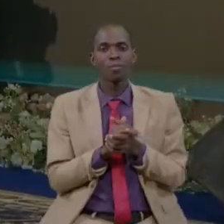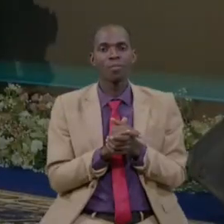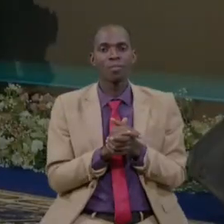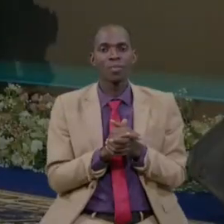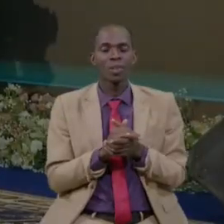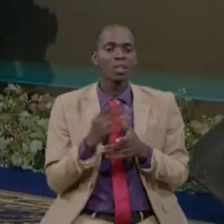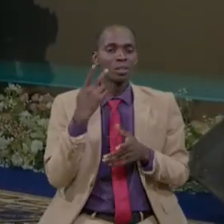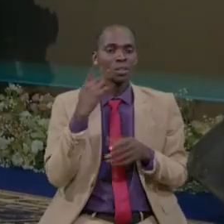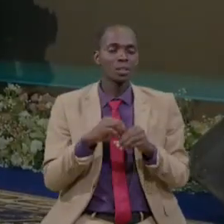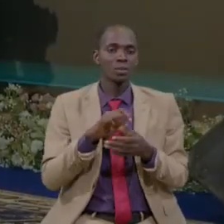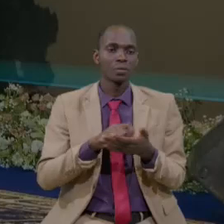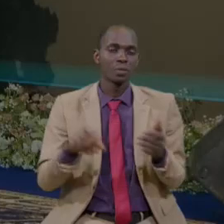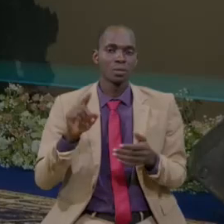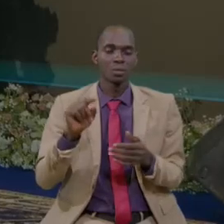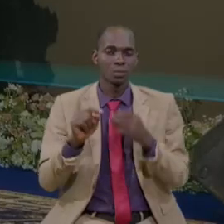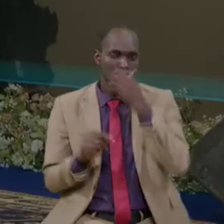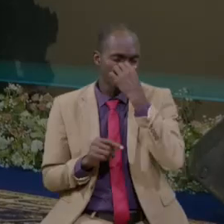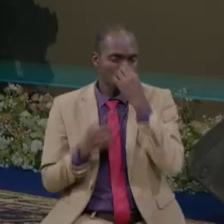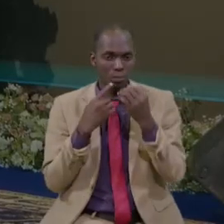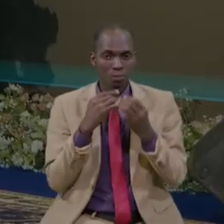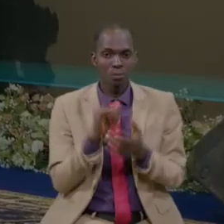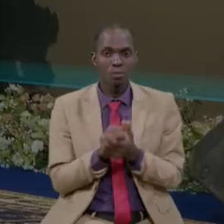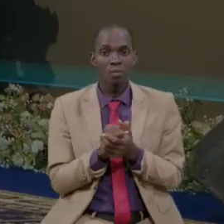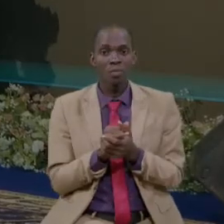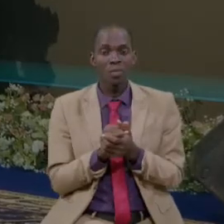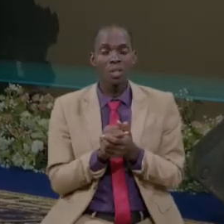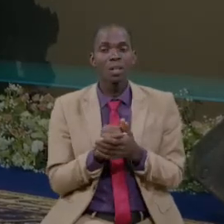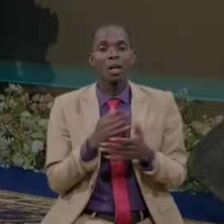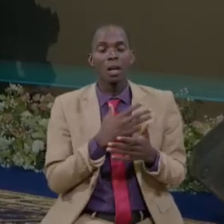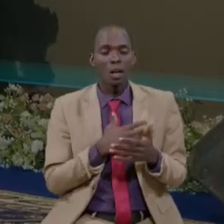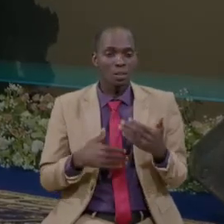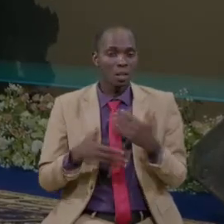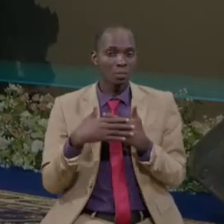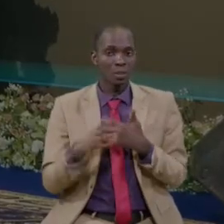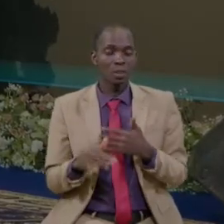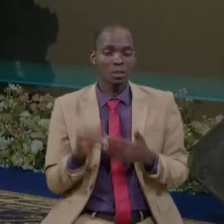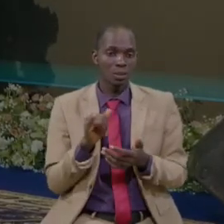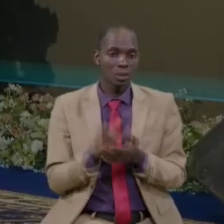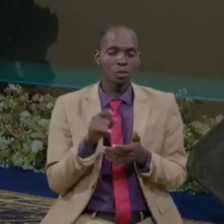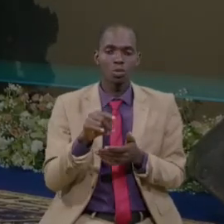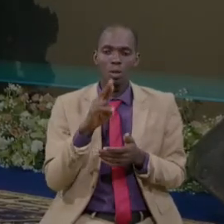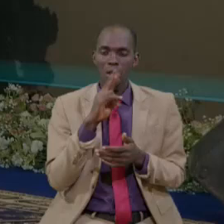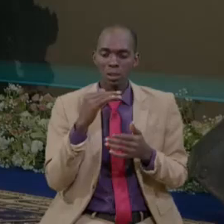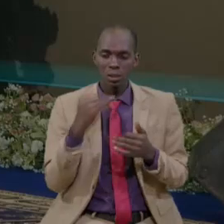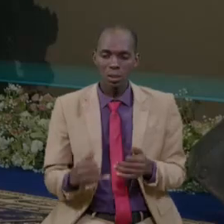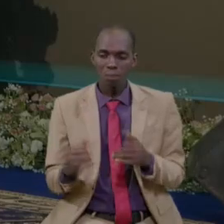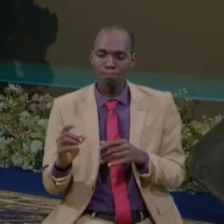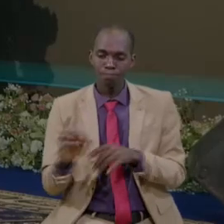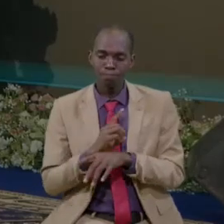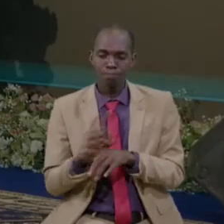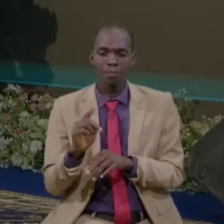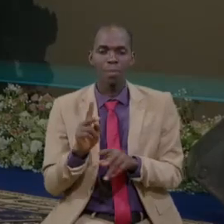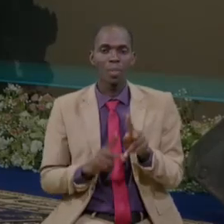says, after that, you're not discipling them. You're not teaching them all things